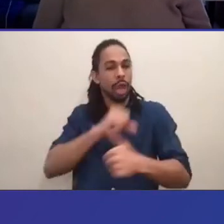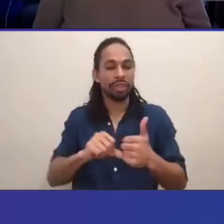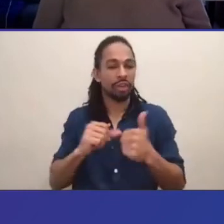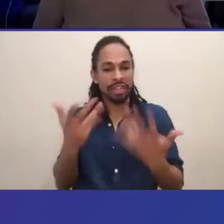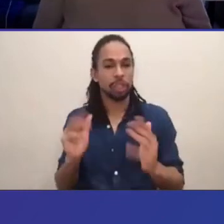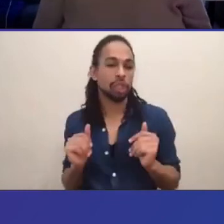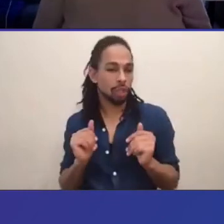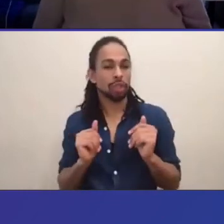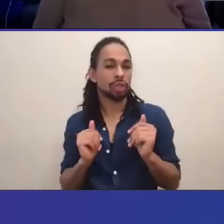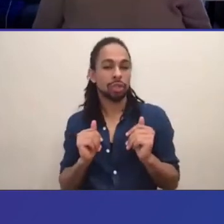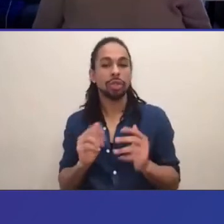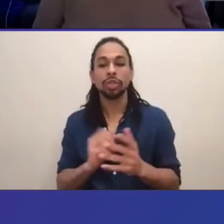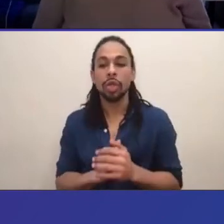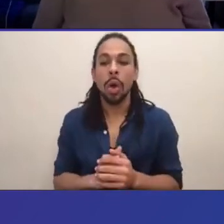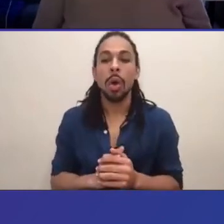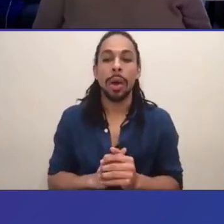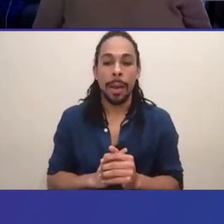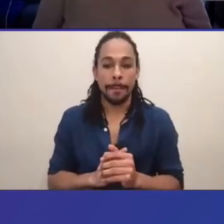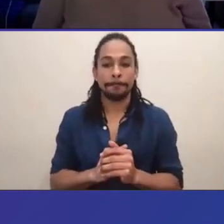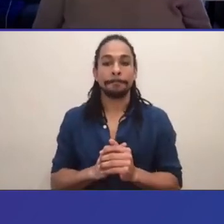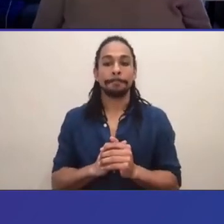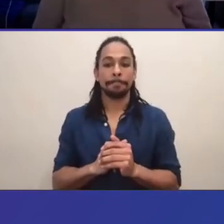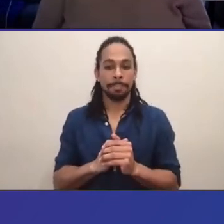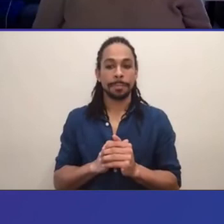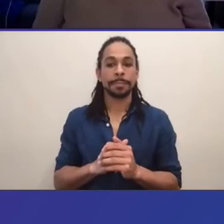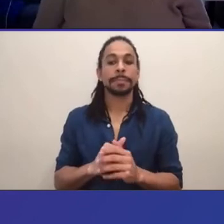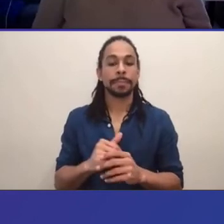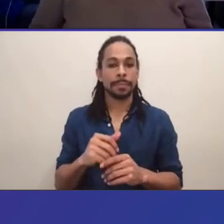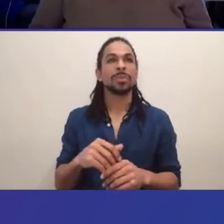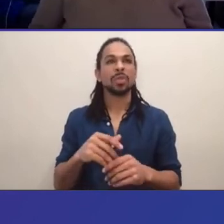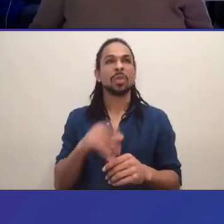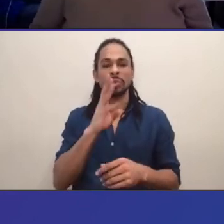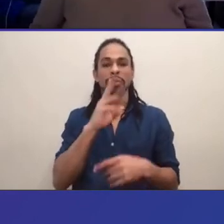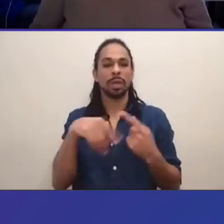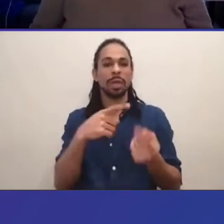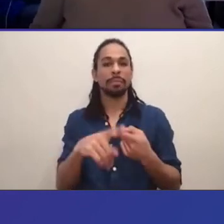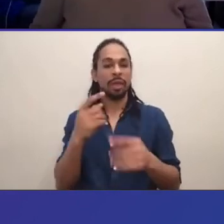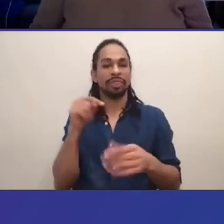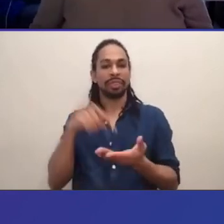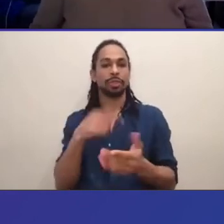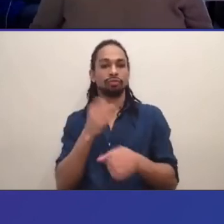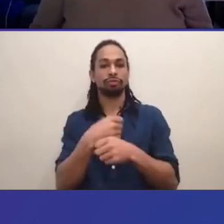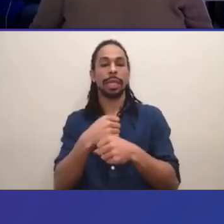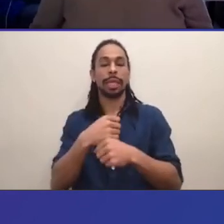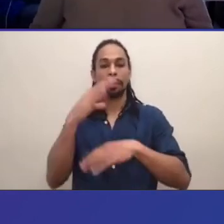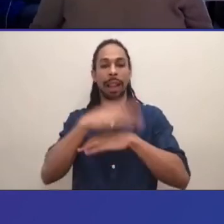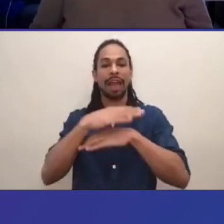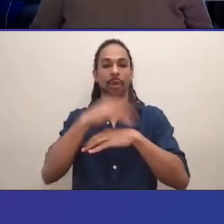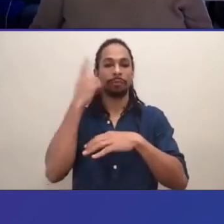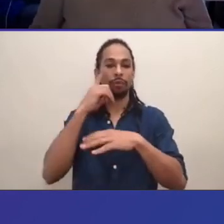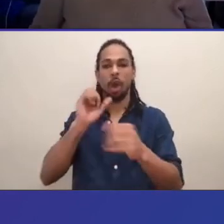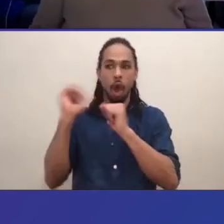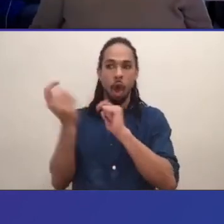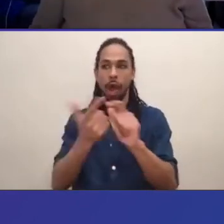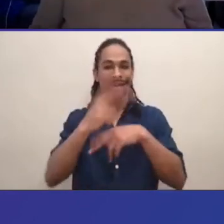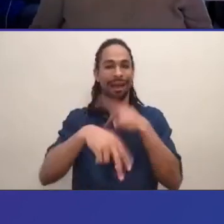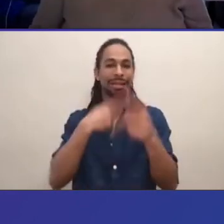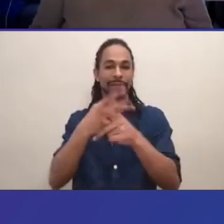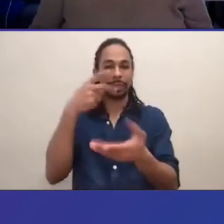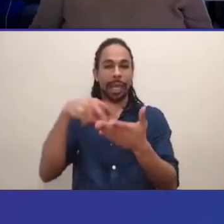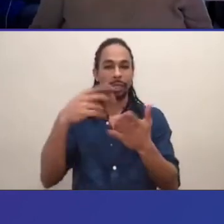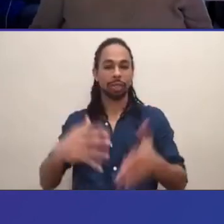about, Melissa, you were talking about this creating a platform for every kind of dancer, and that is